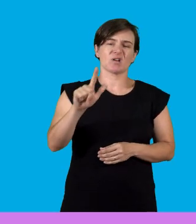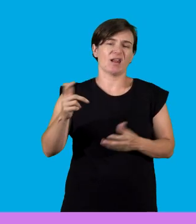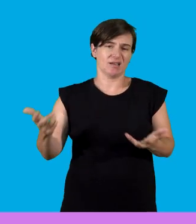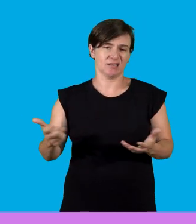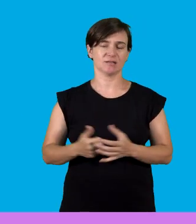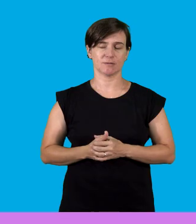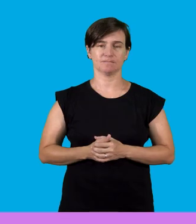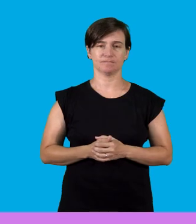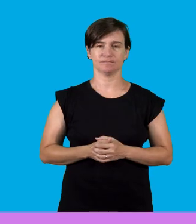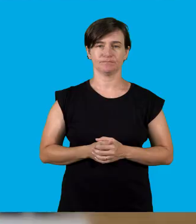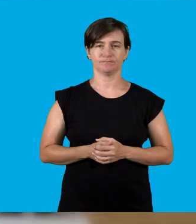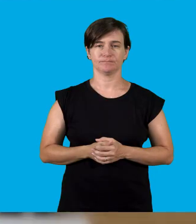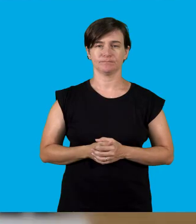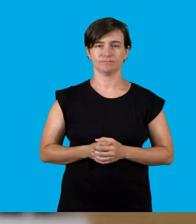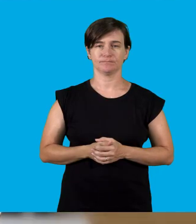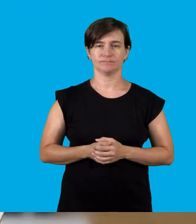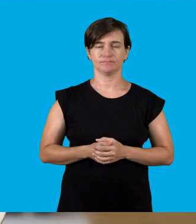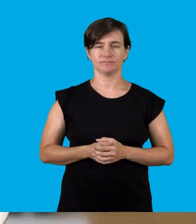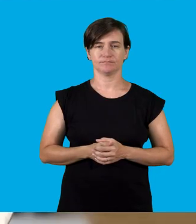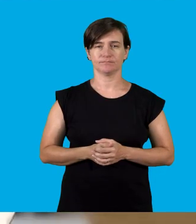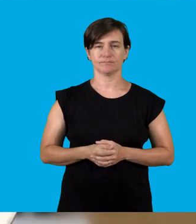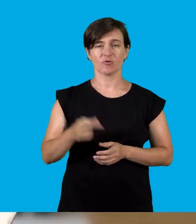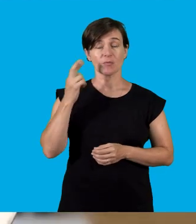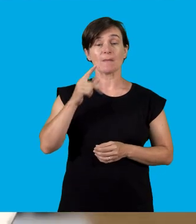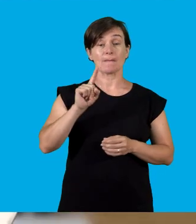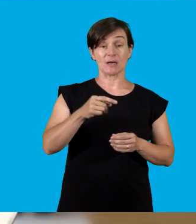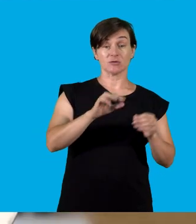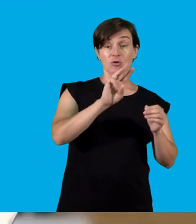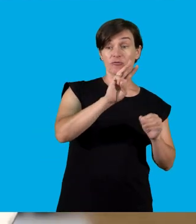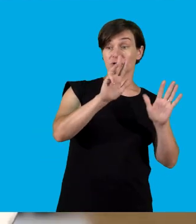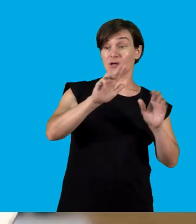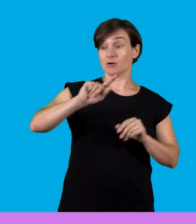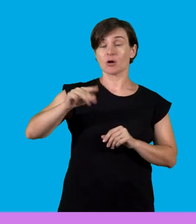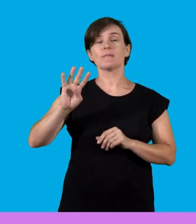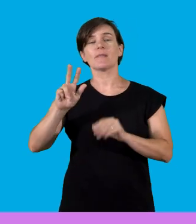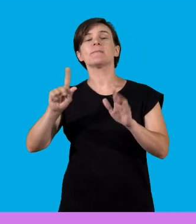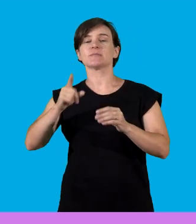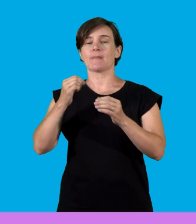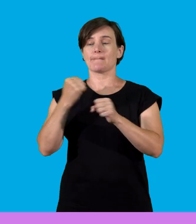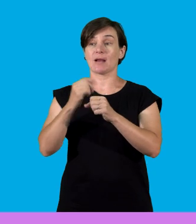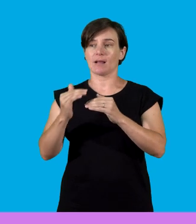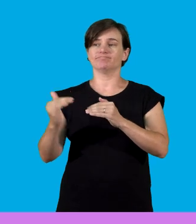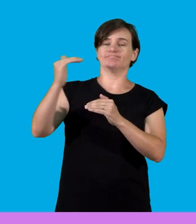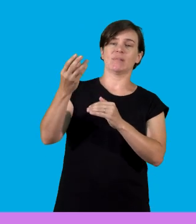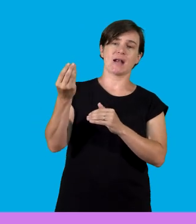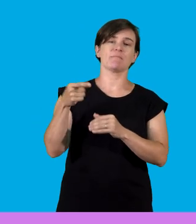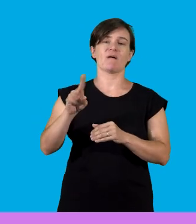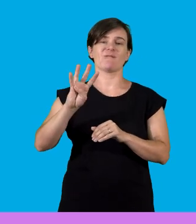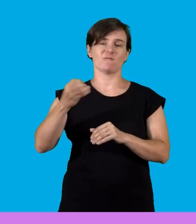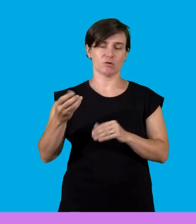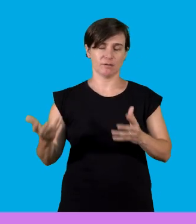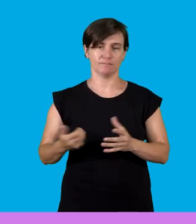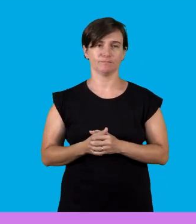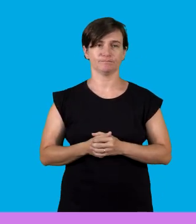liters. Remember, it's always a whole number. So let's look at another